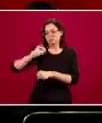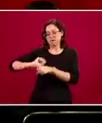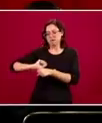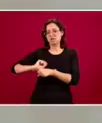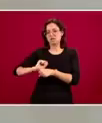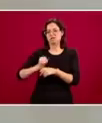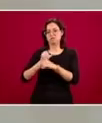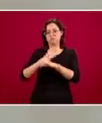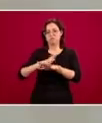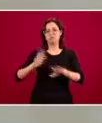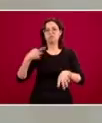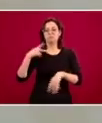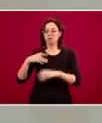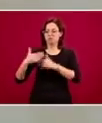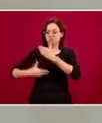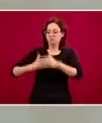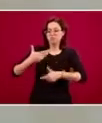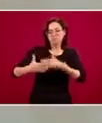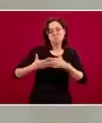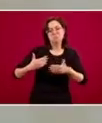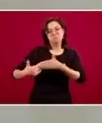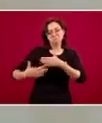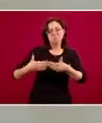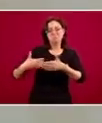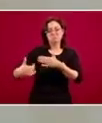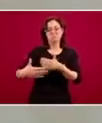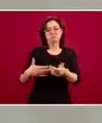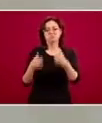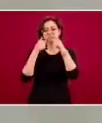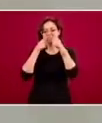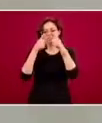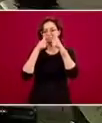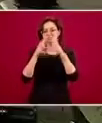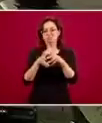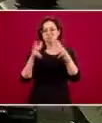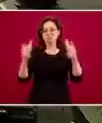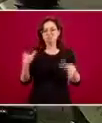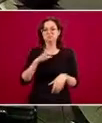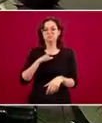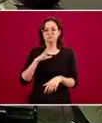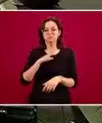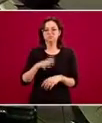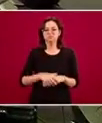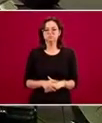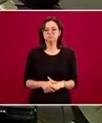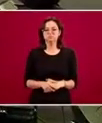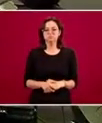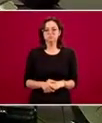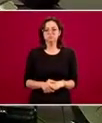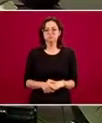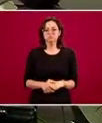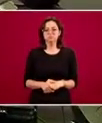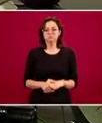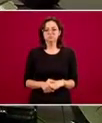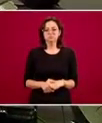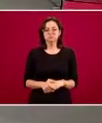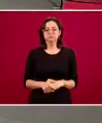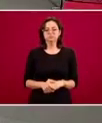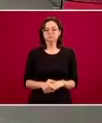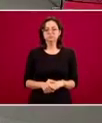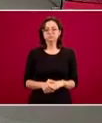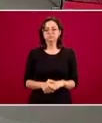an increase in the amount of calls seeking for mental health orientation in the past week.